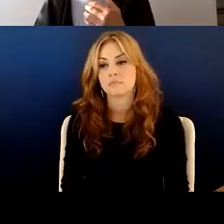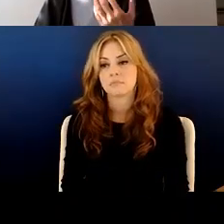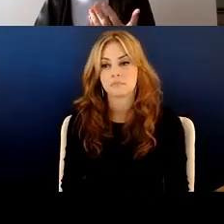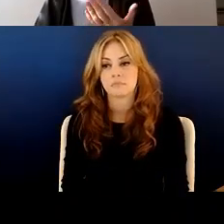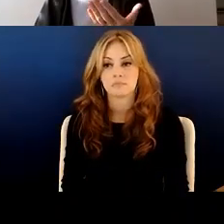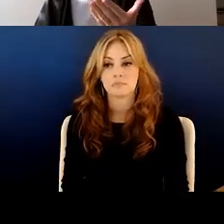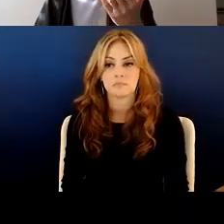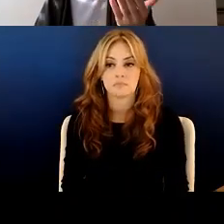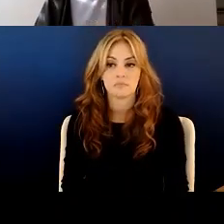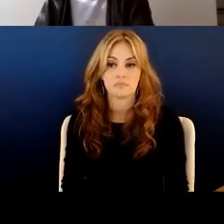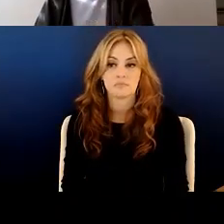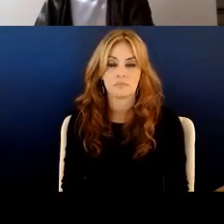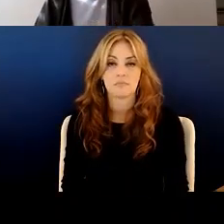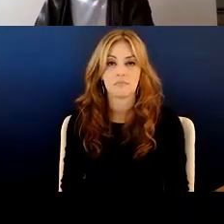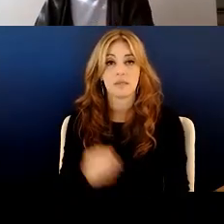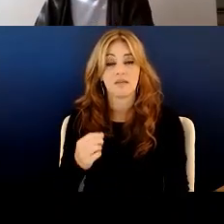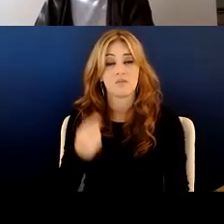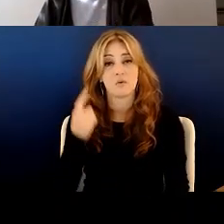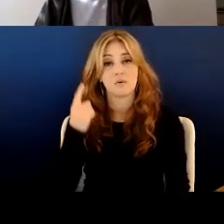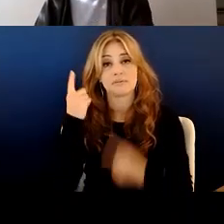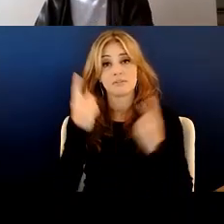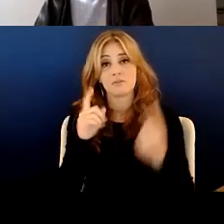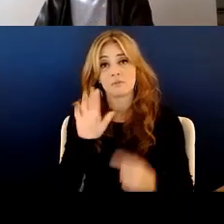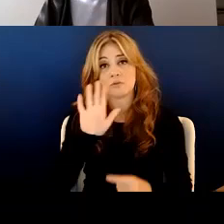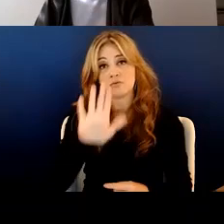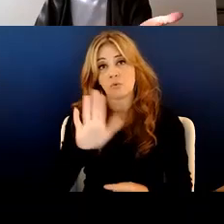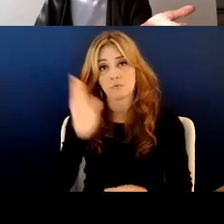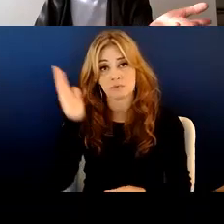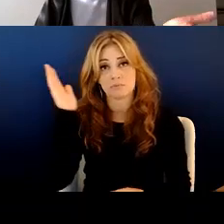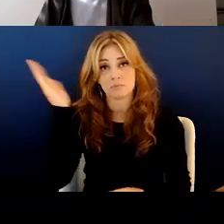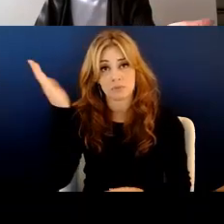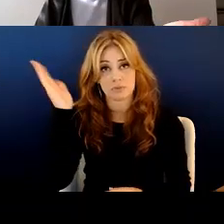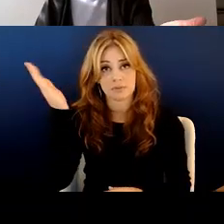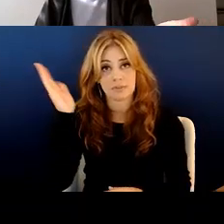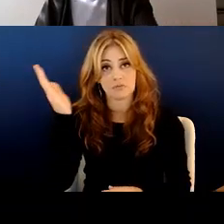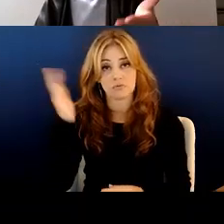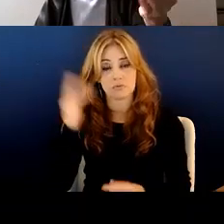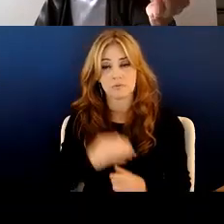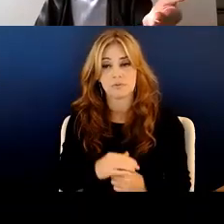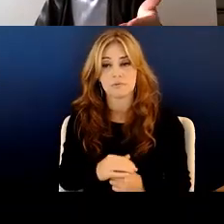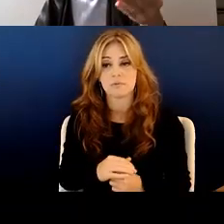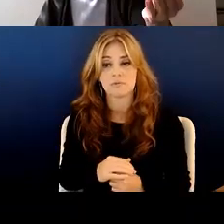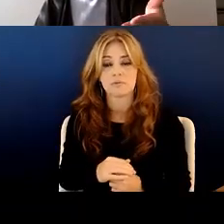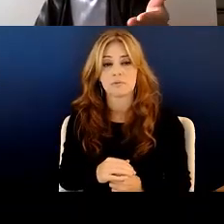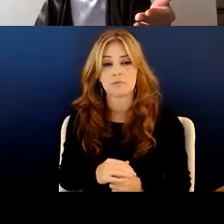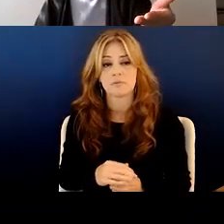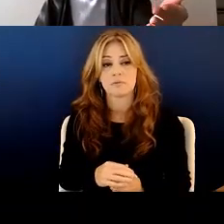when you're thinking about your presentation, just as you would if you were